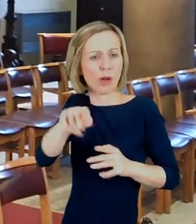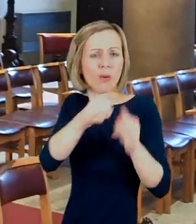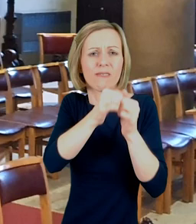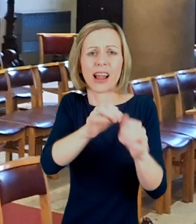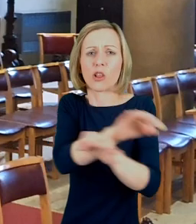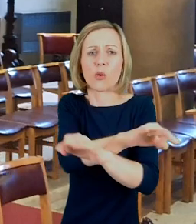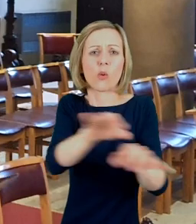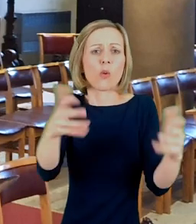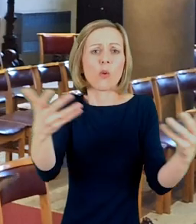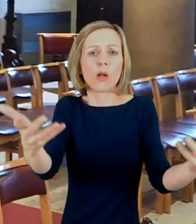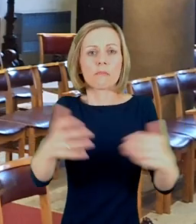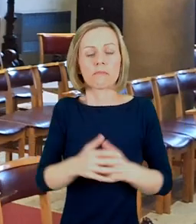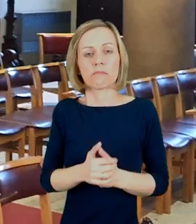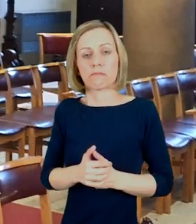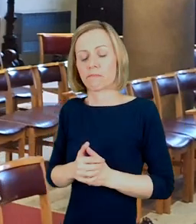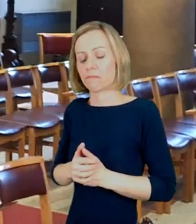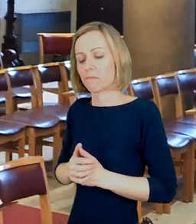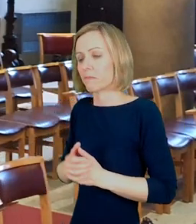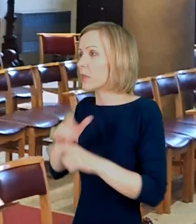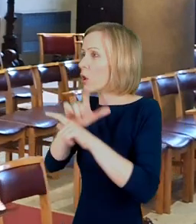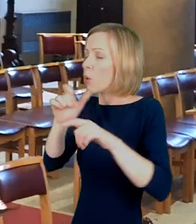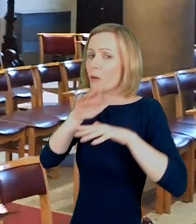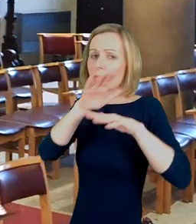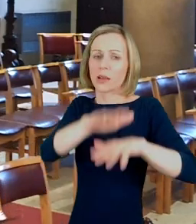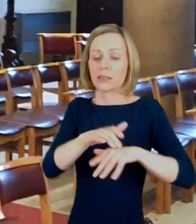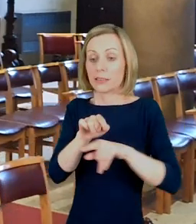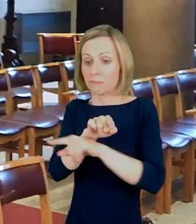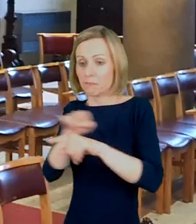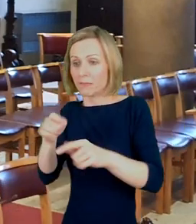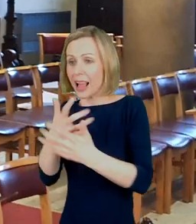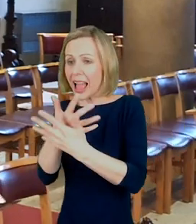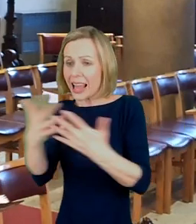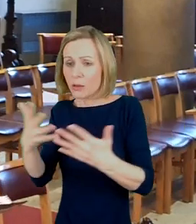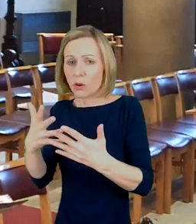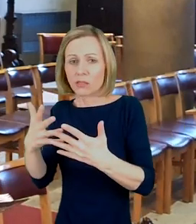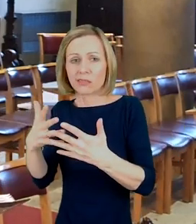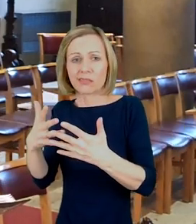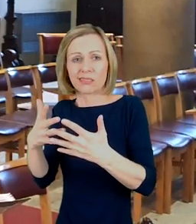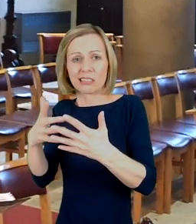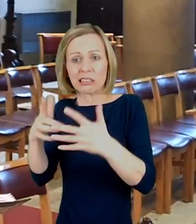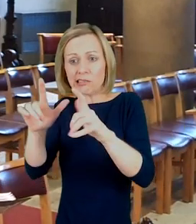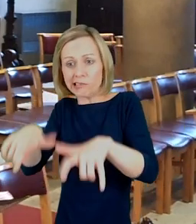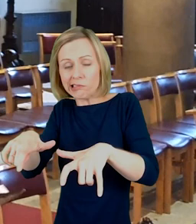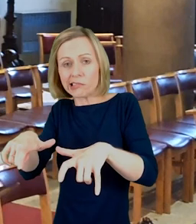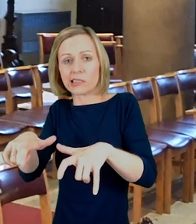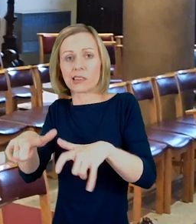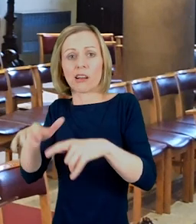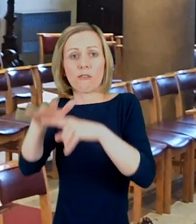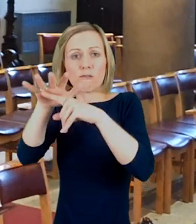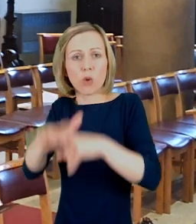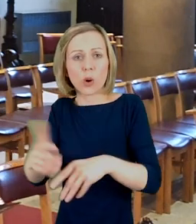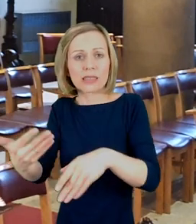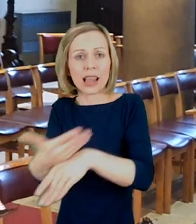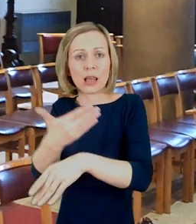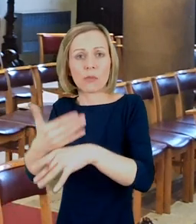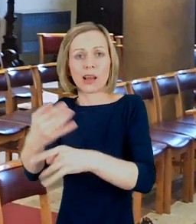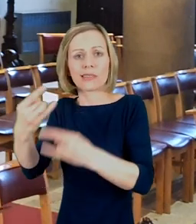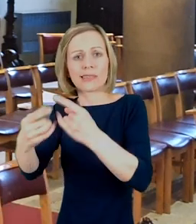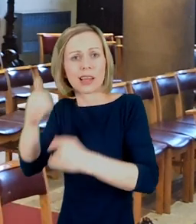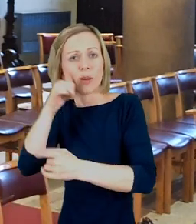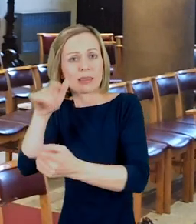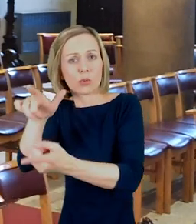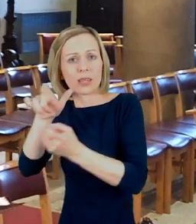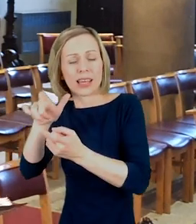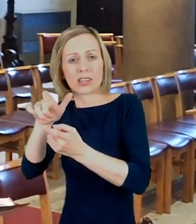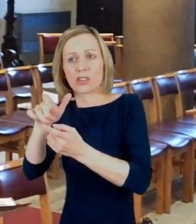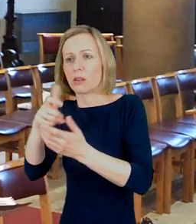We pray for all who are trapped in forced labor, sexual exploitation, forced begging,